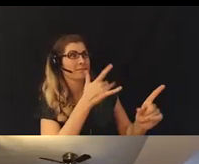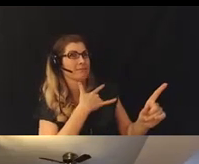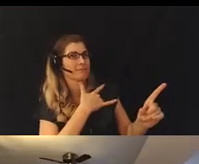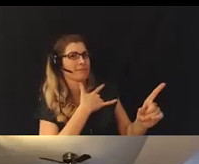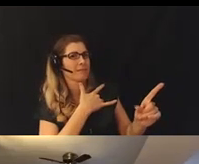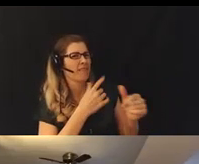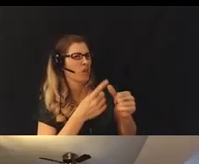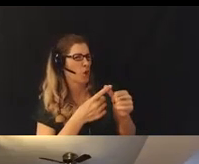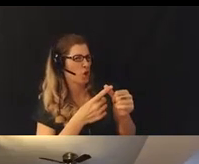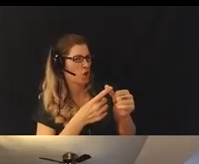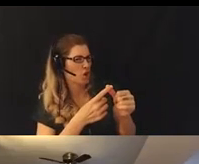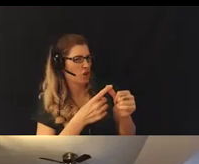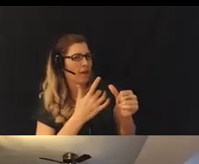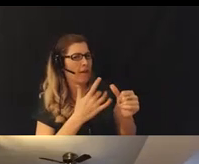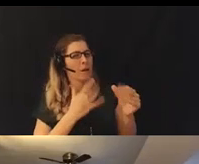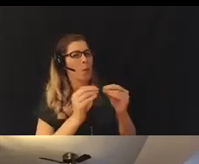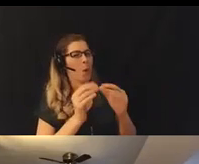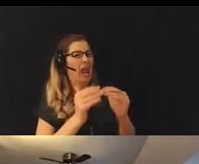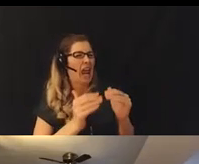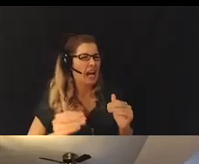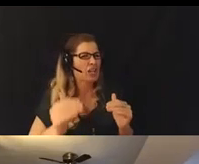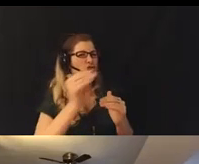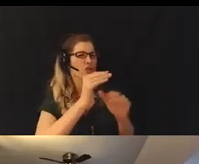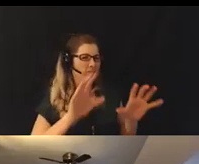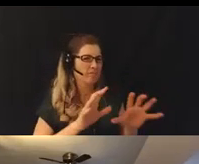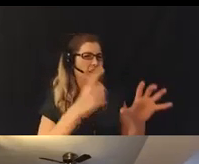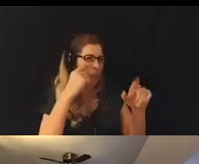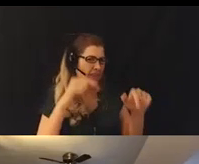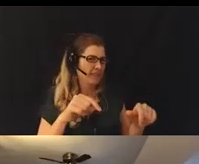first thing of doing a little bit extra in this virtual space.